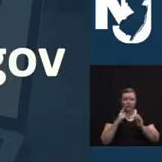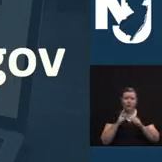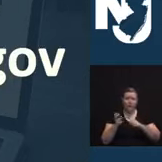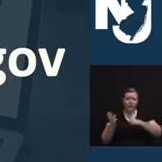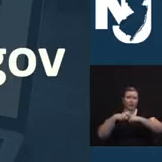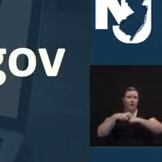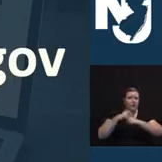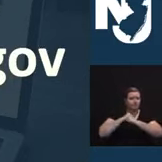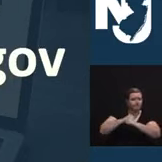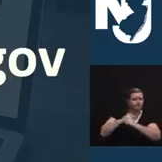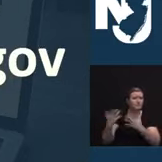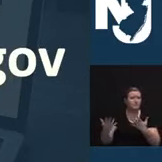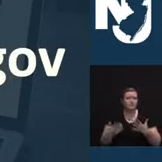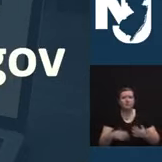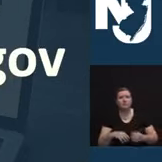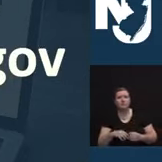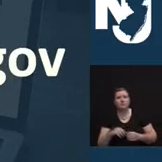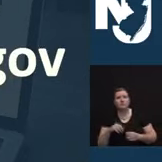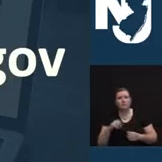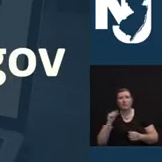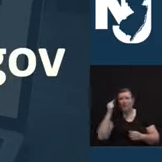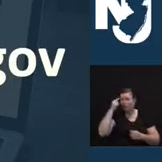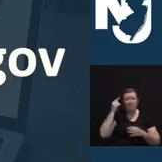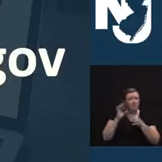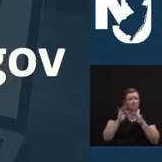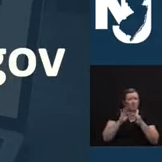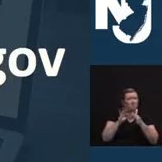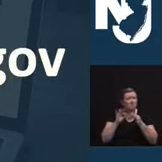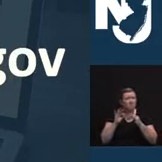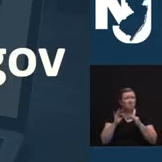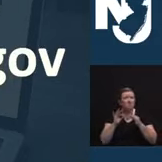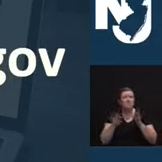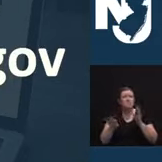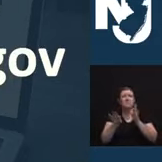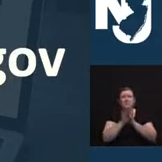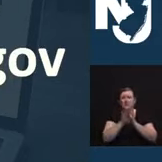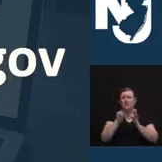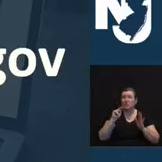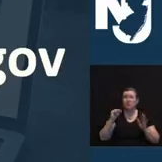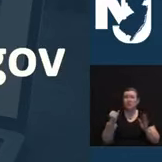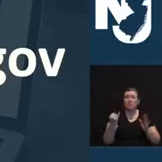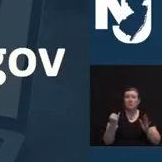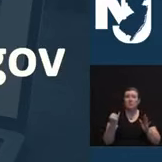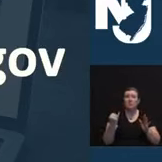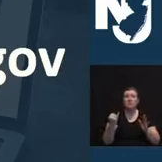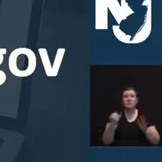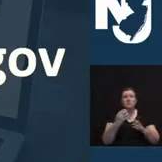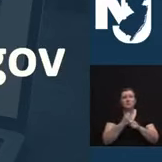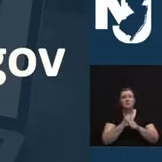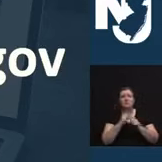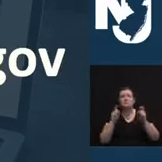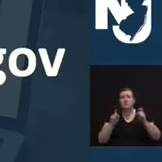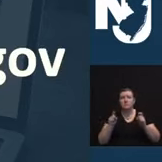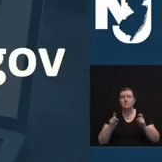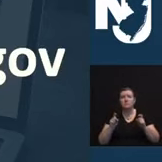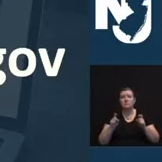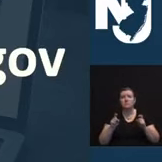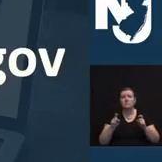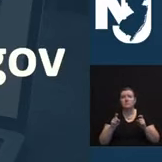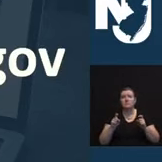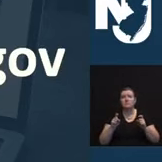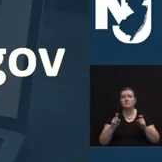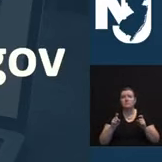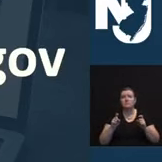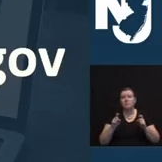is one of the states chosen to receive Q tests to pilot. The federal government chose New Jersey because they